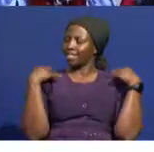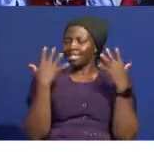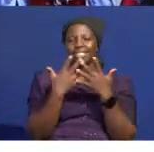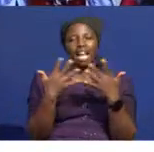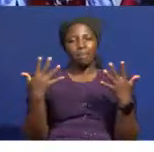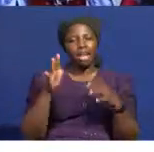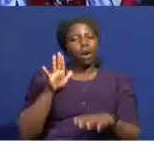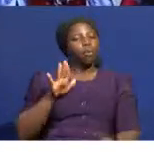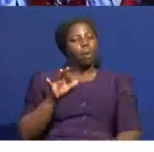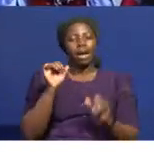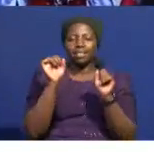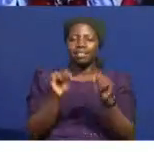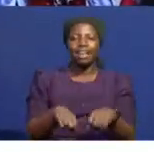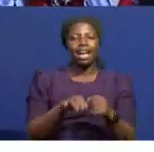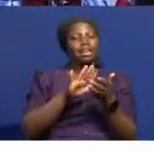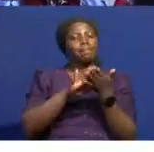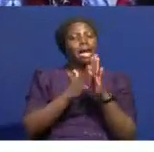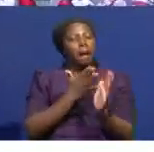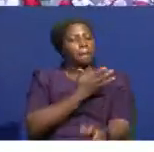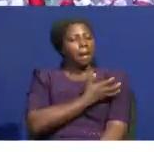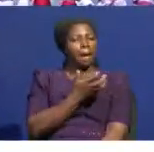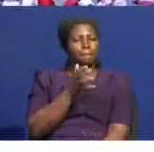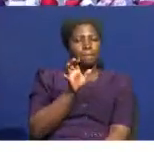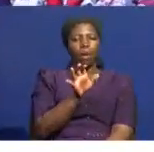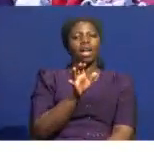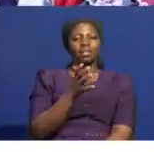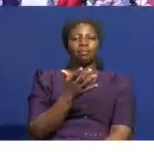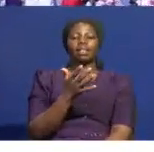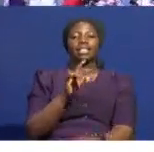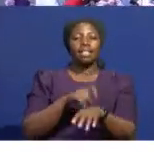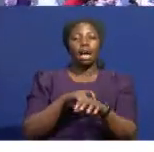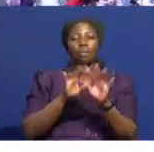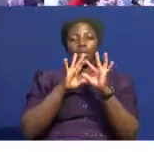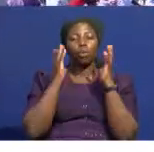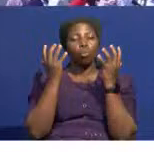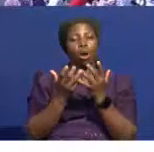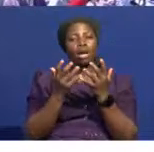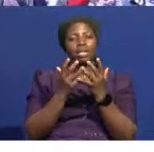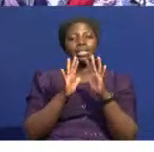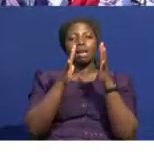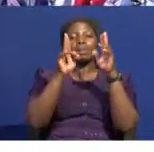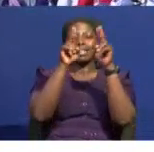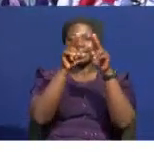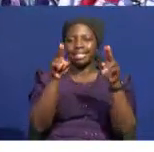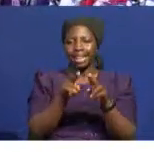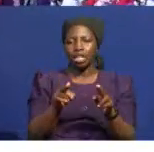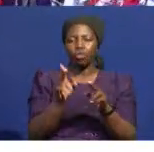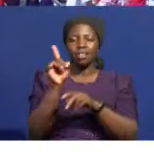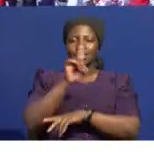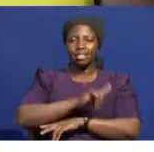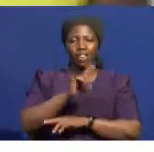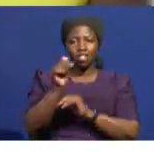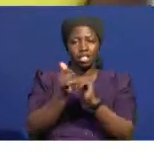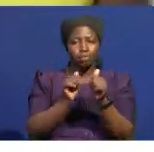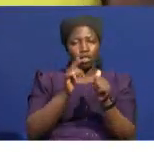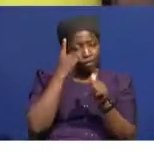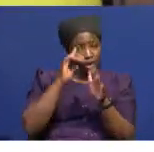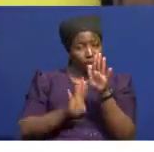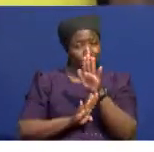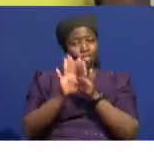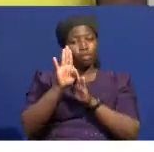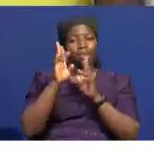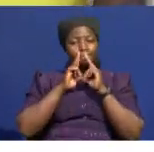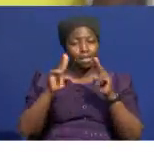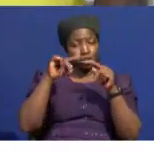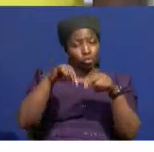something, a woman can be empowered. As the world marks the International Day of Sport for Development and Peace today, the government and